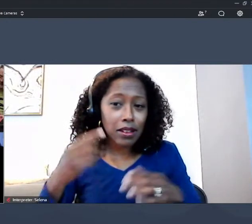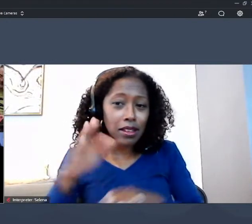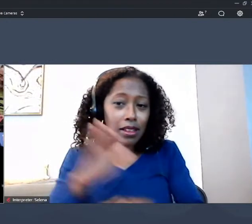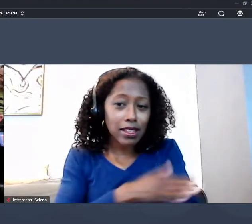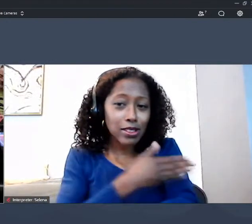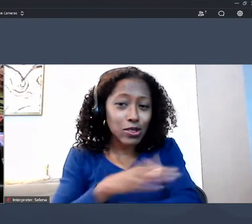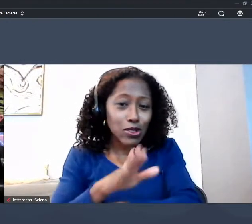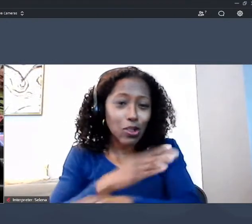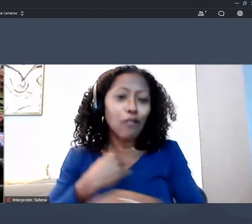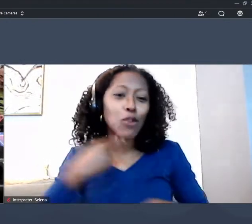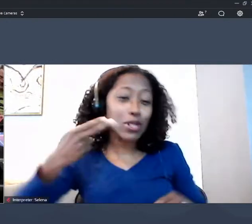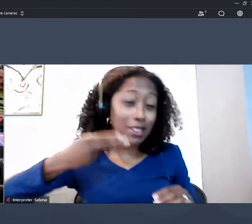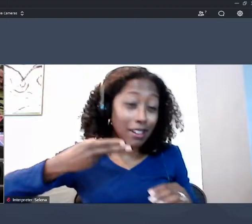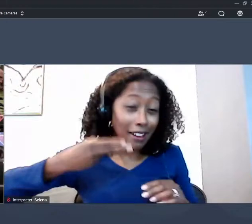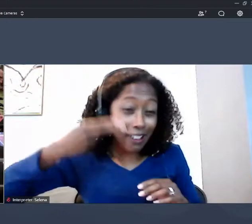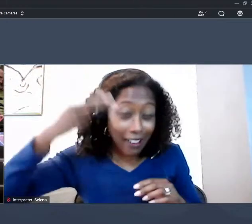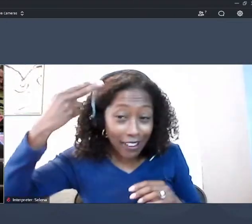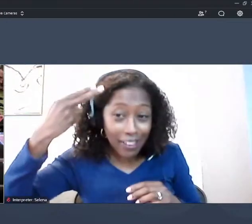dawn.